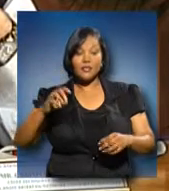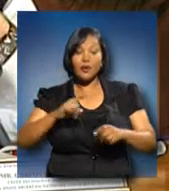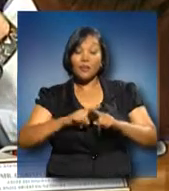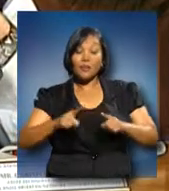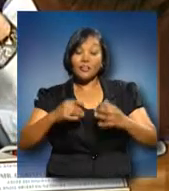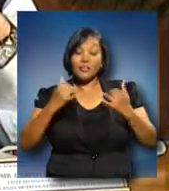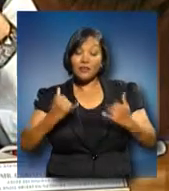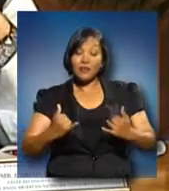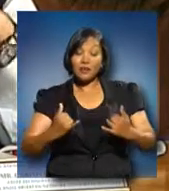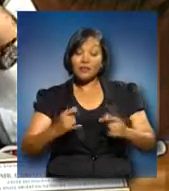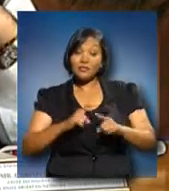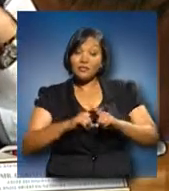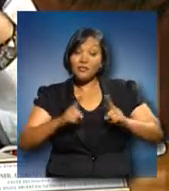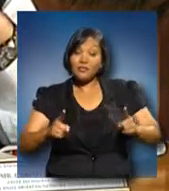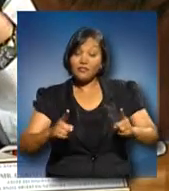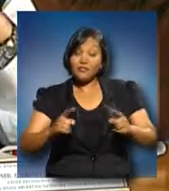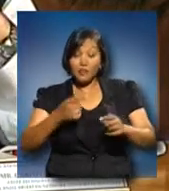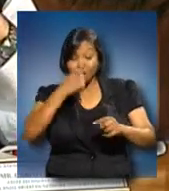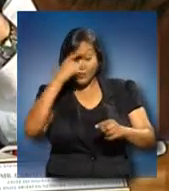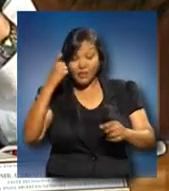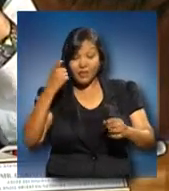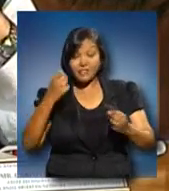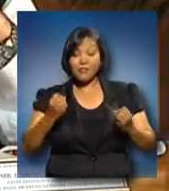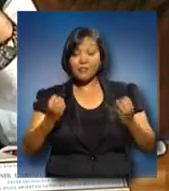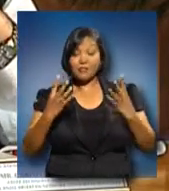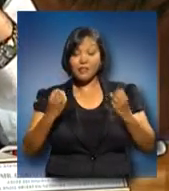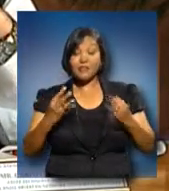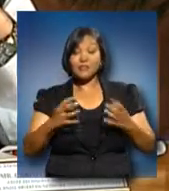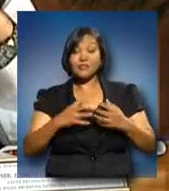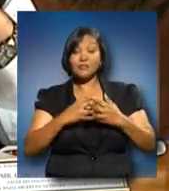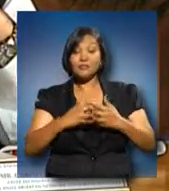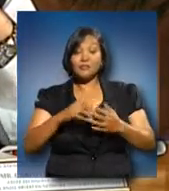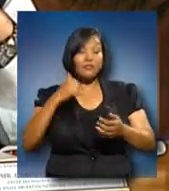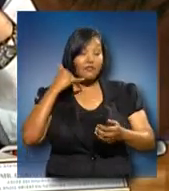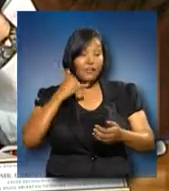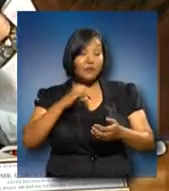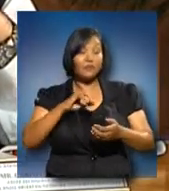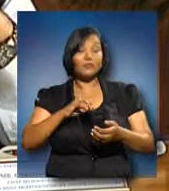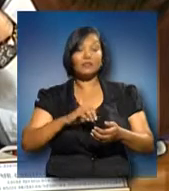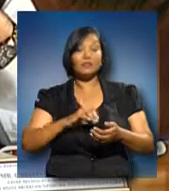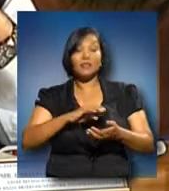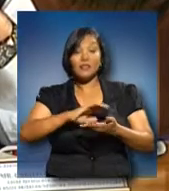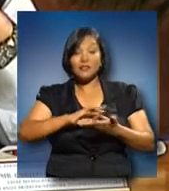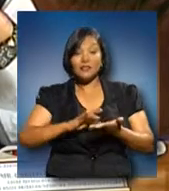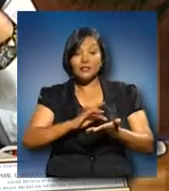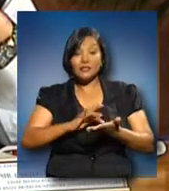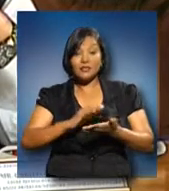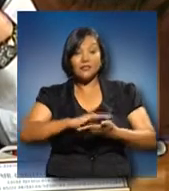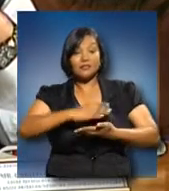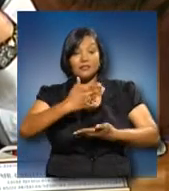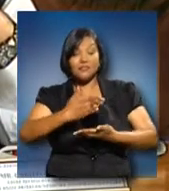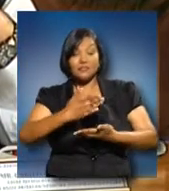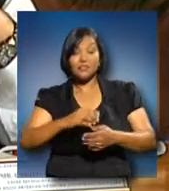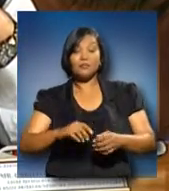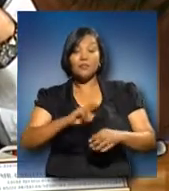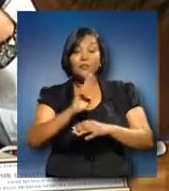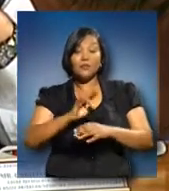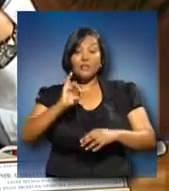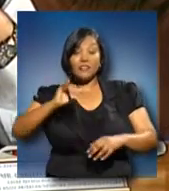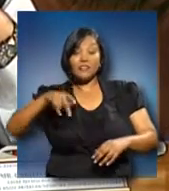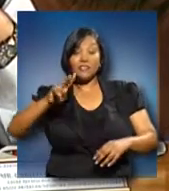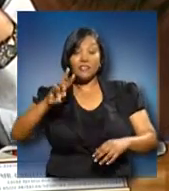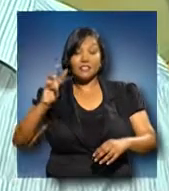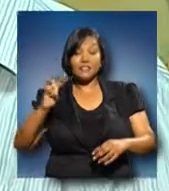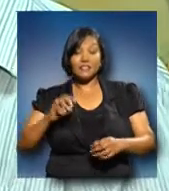lot. And now, as I mentioned, you can get over 40% of your network's traffic over IPv6 if you enable IPv6 for